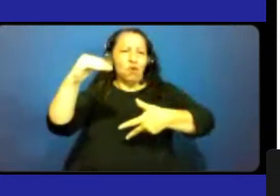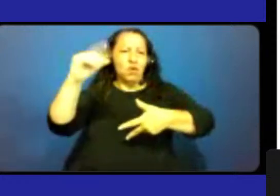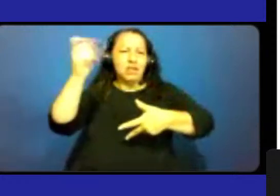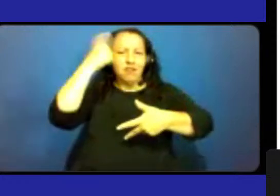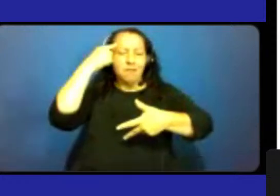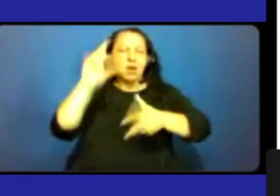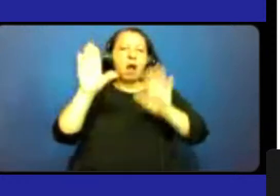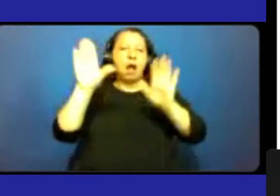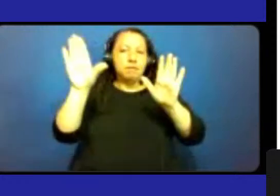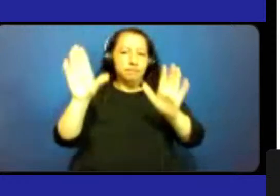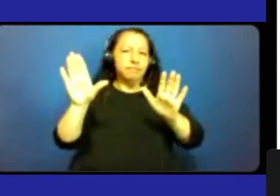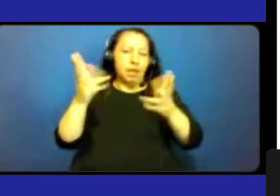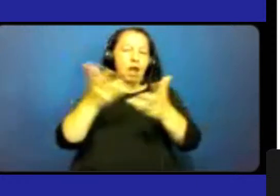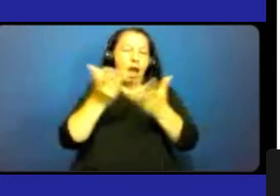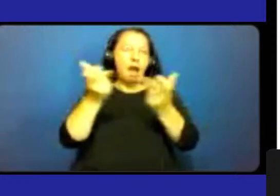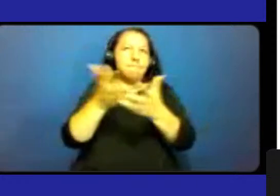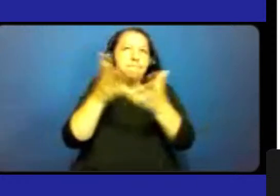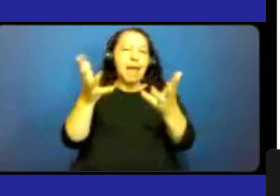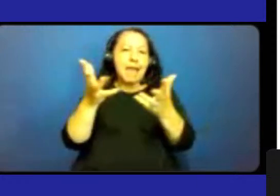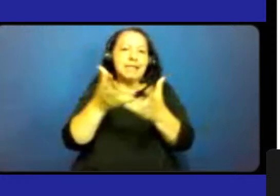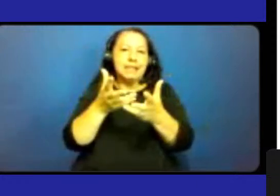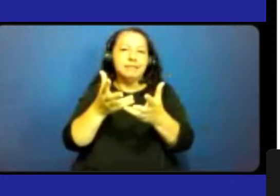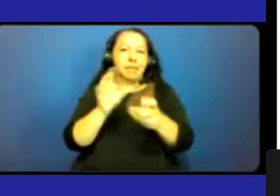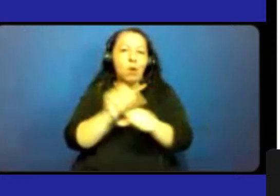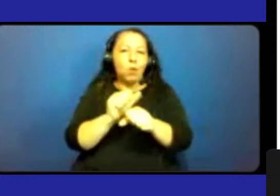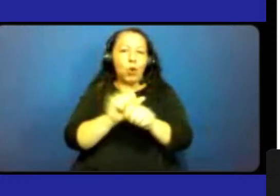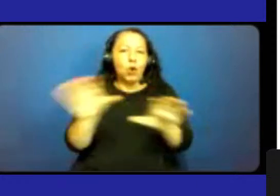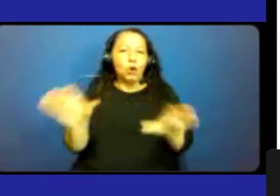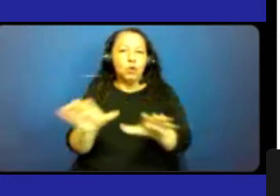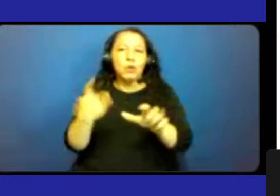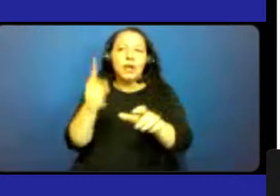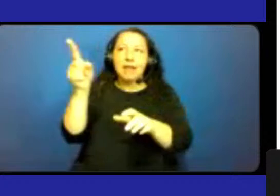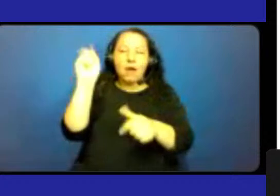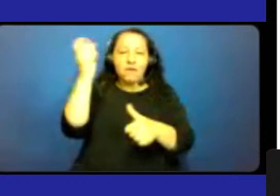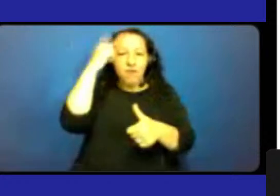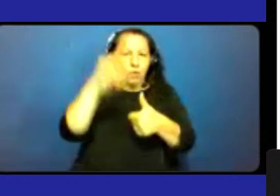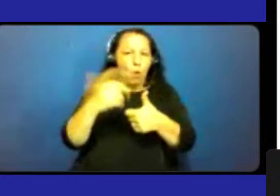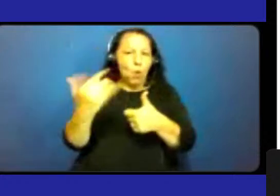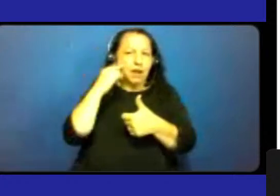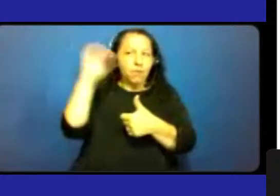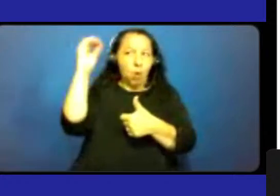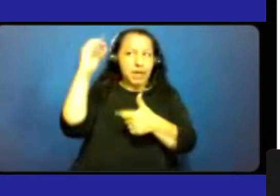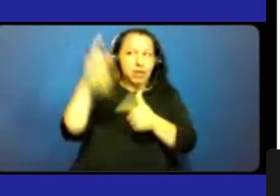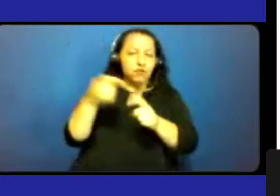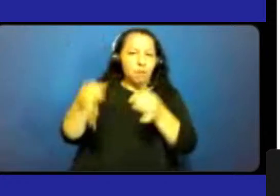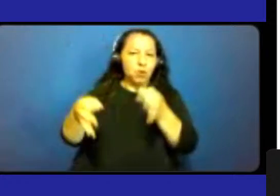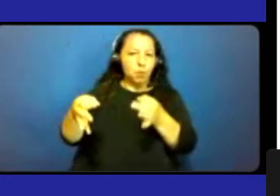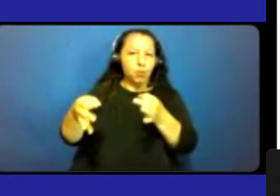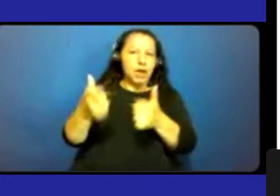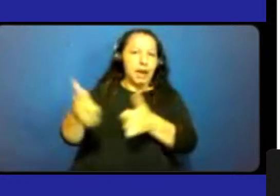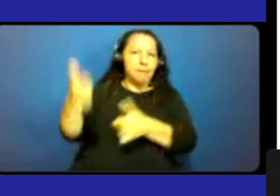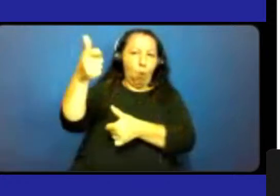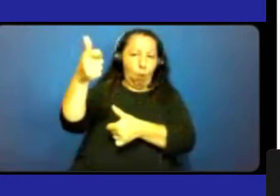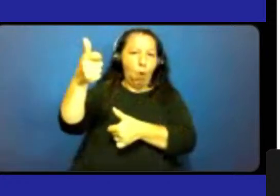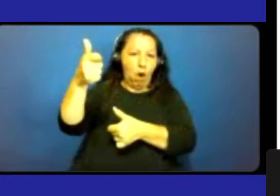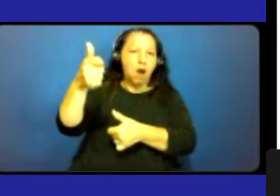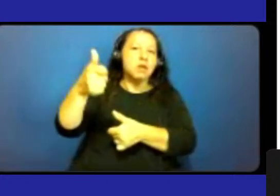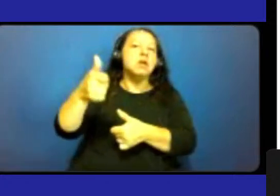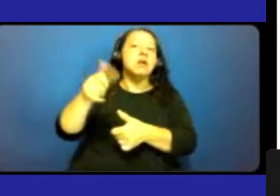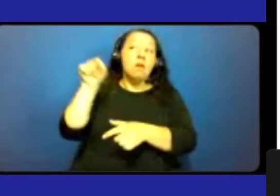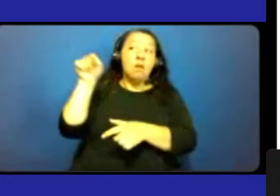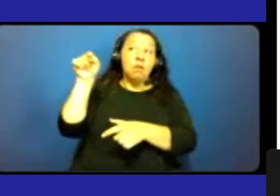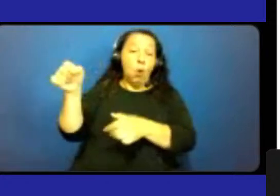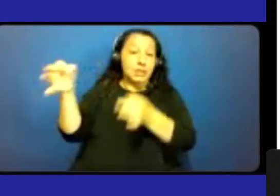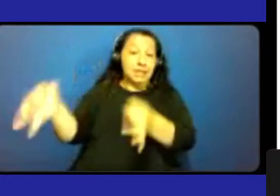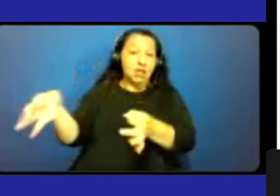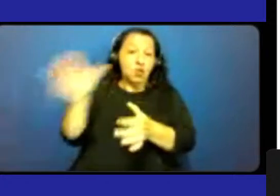federal level. We are, waiting for some opinions to come out from the Supreme Court, and those have an impact on policy